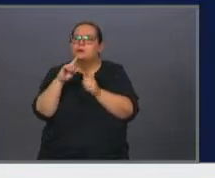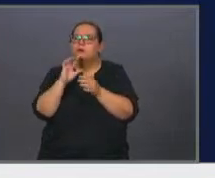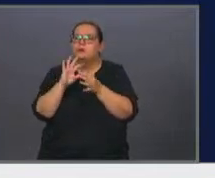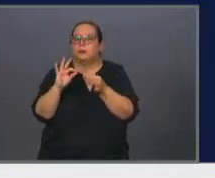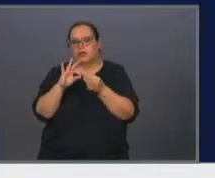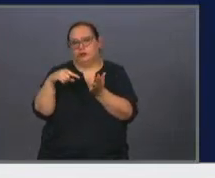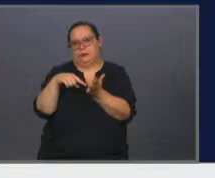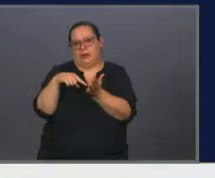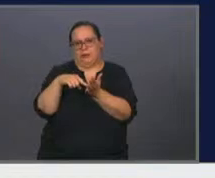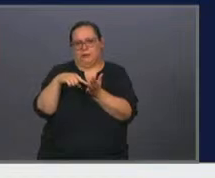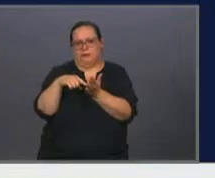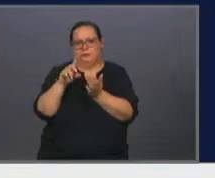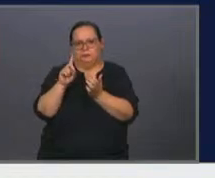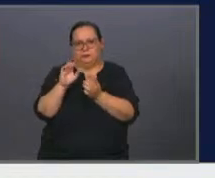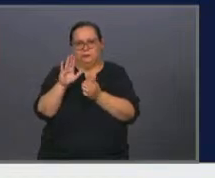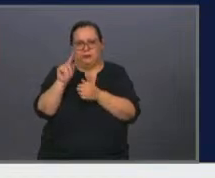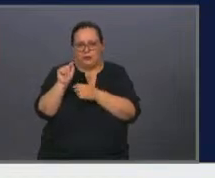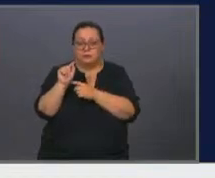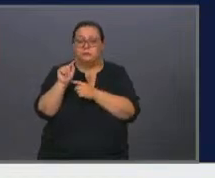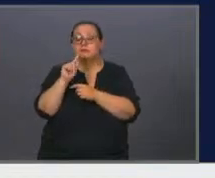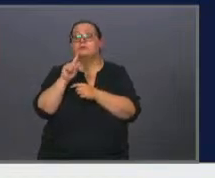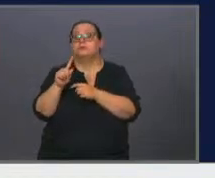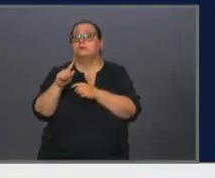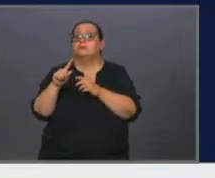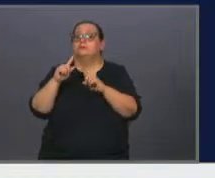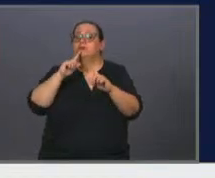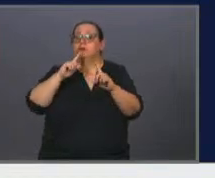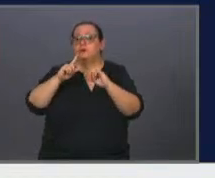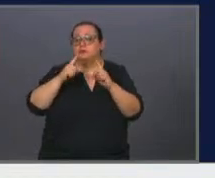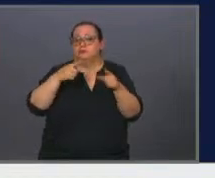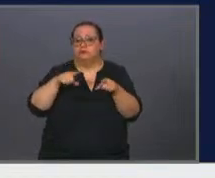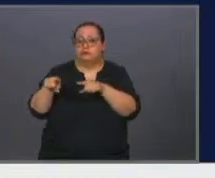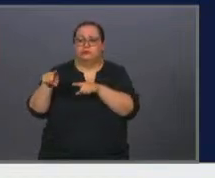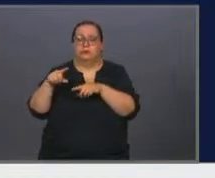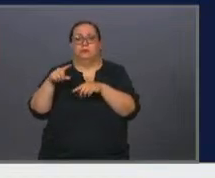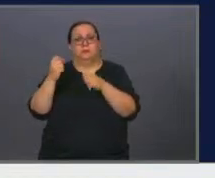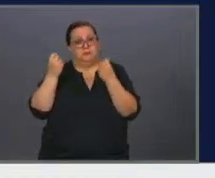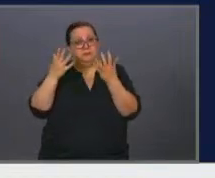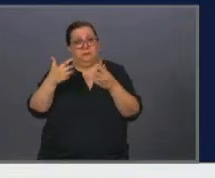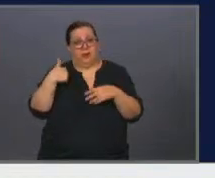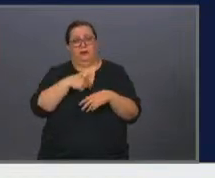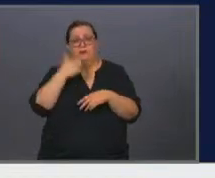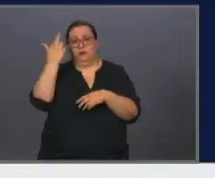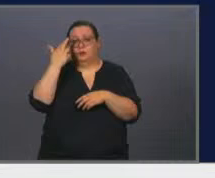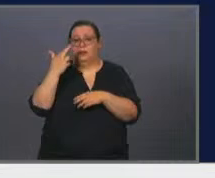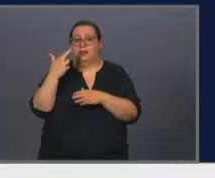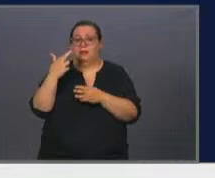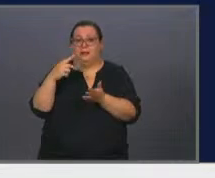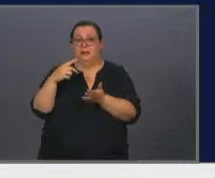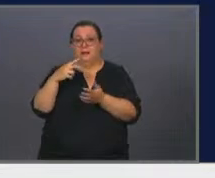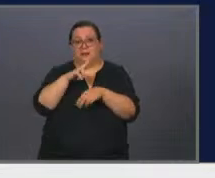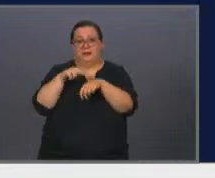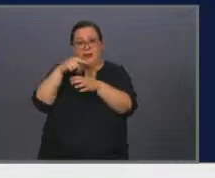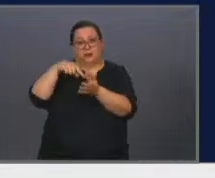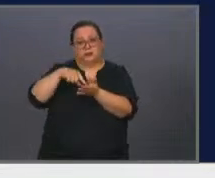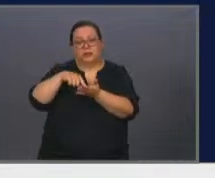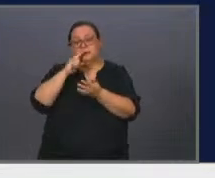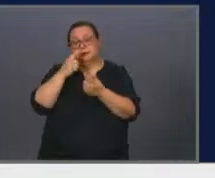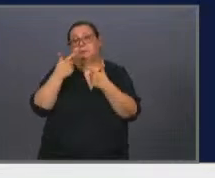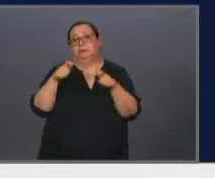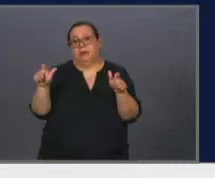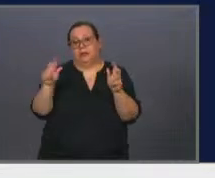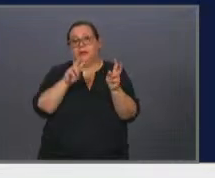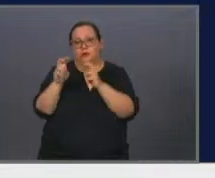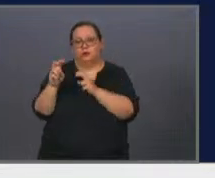debt and the conversations that we're having. Many of us realize that the debt is a big issue and inflation